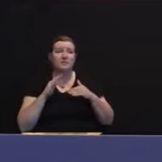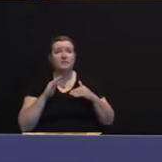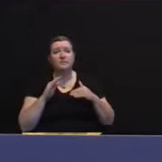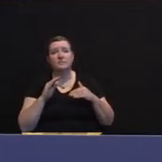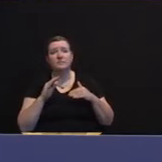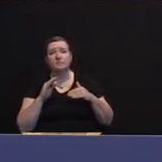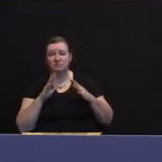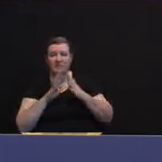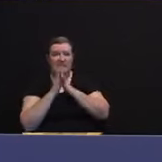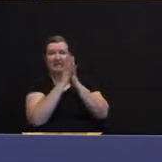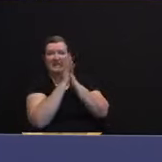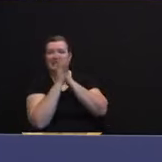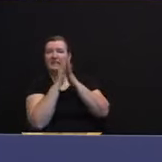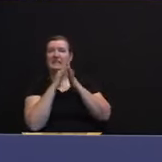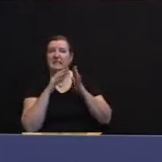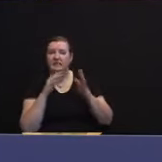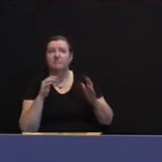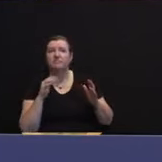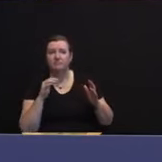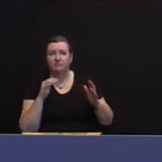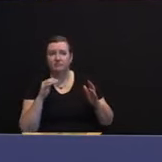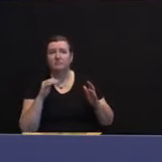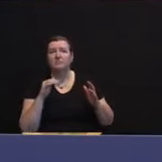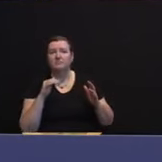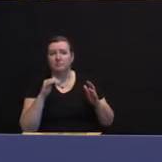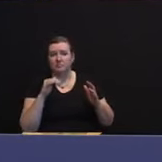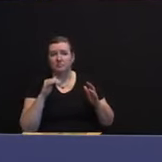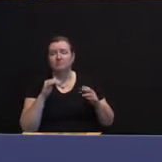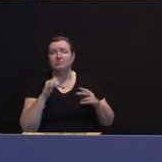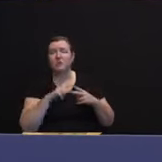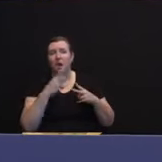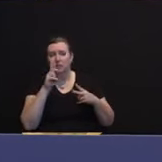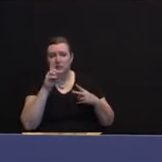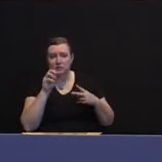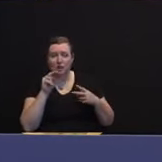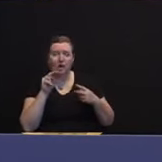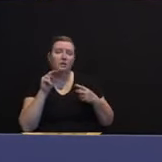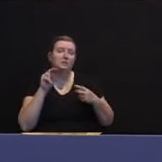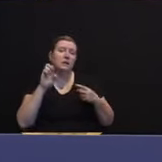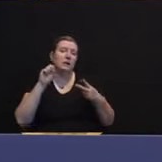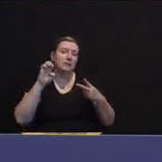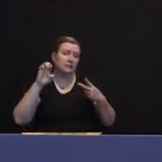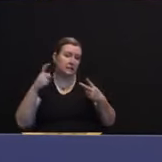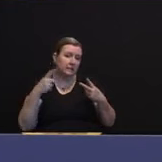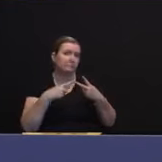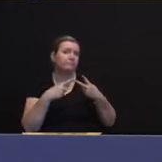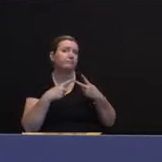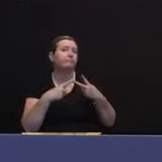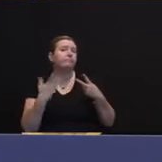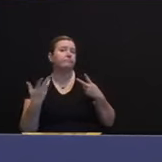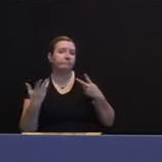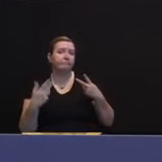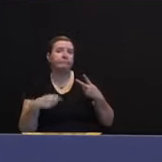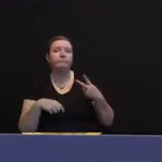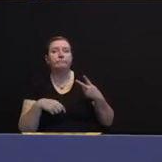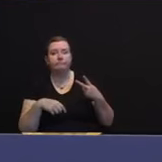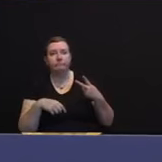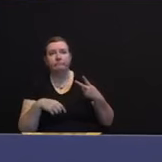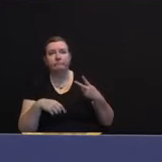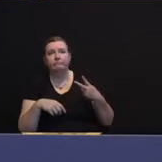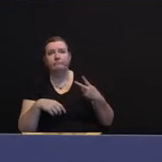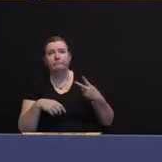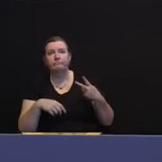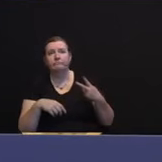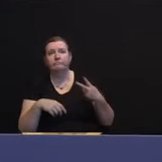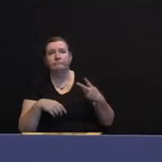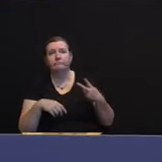just to pick those two by example. So thank you. Dave, good afternoon. Hi, Governor. I know you just said that everything's on the table with regard to